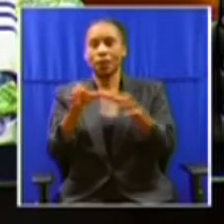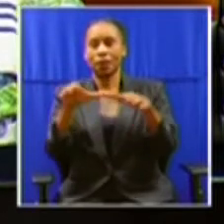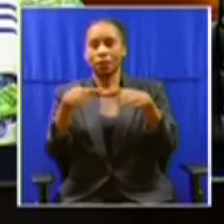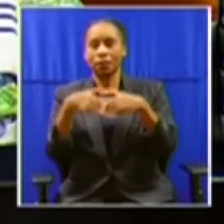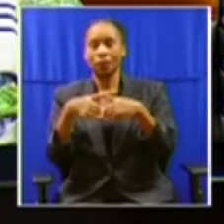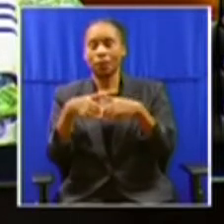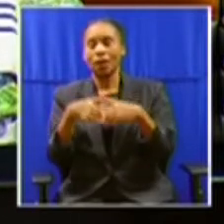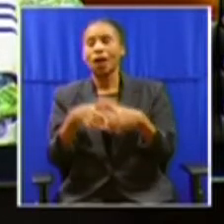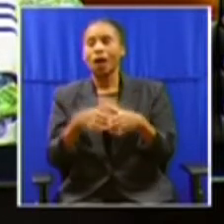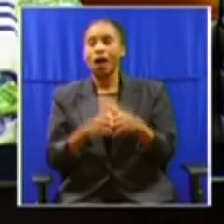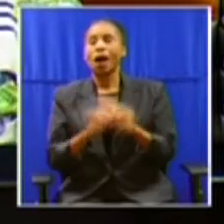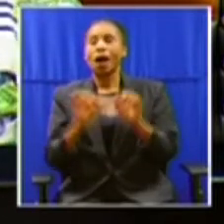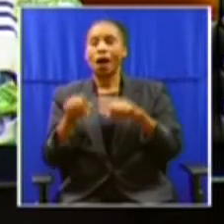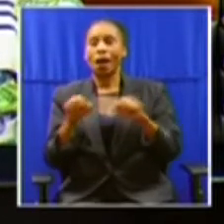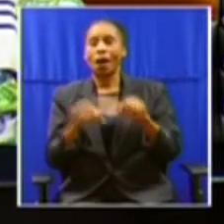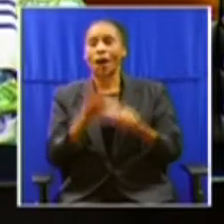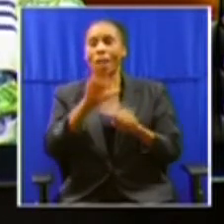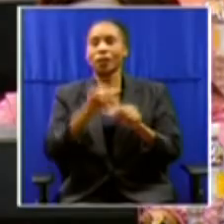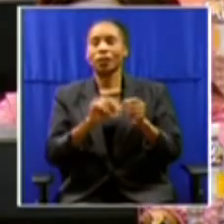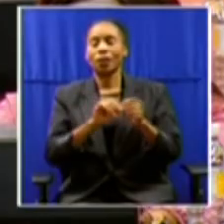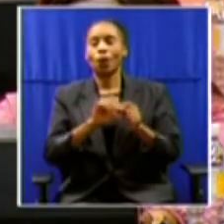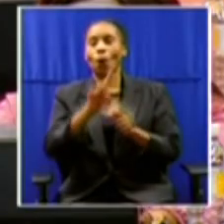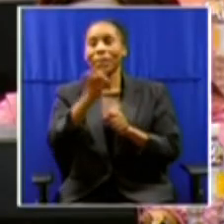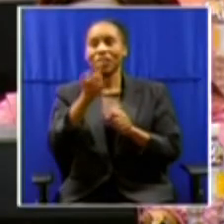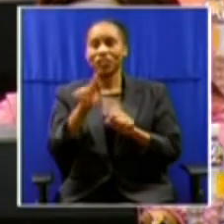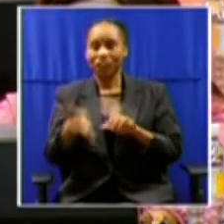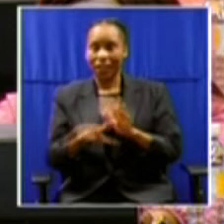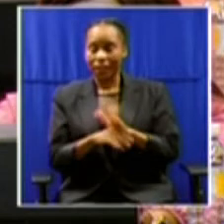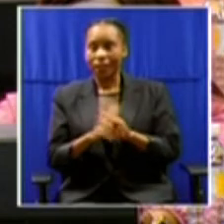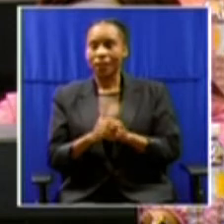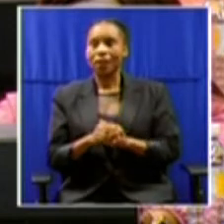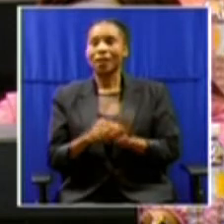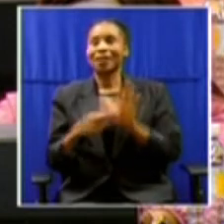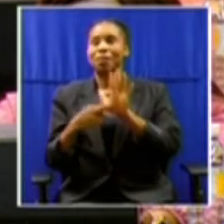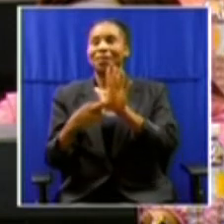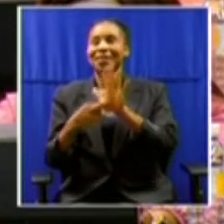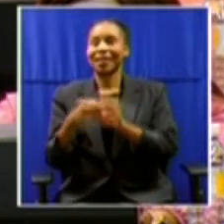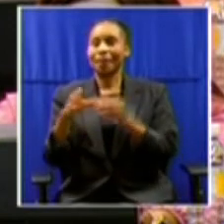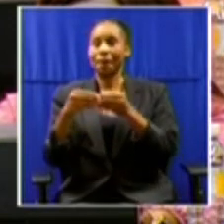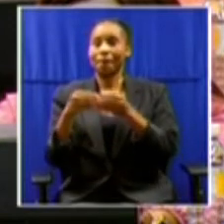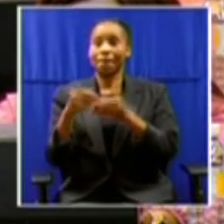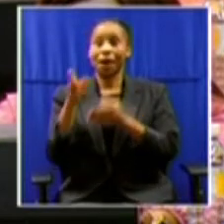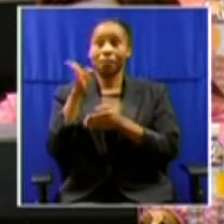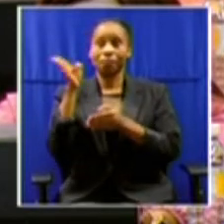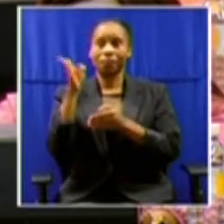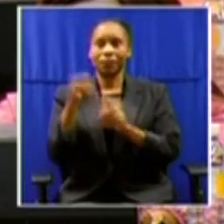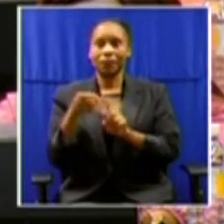the question on behalf of their member.